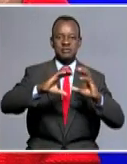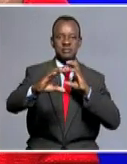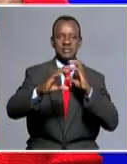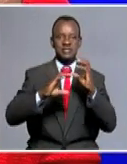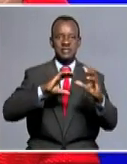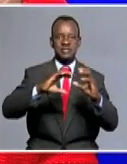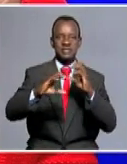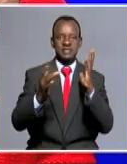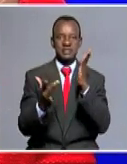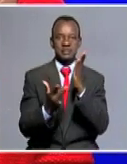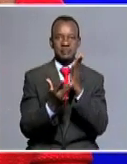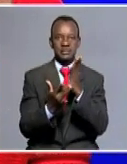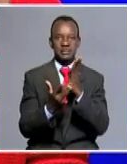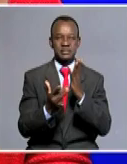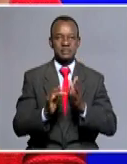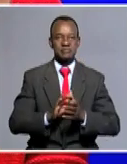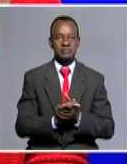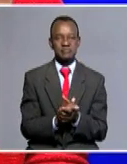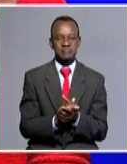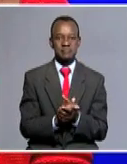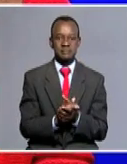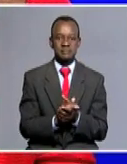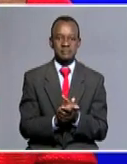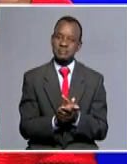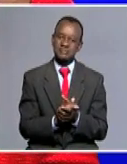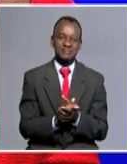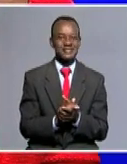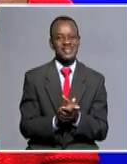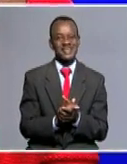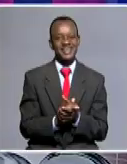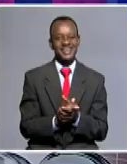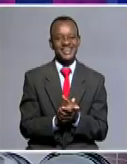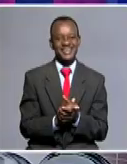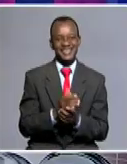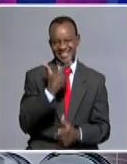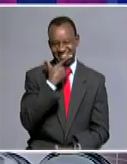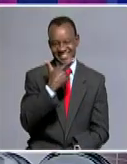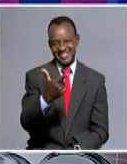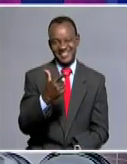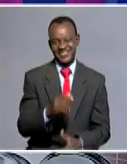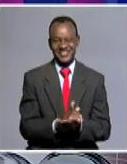is available related on issues of internet. Well, thank you so much again for joining us. Thank you for having me.